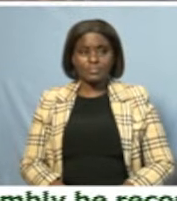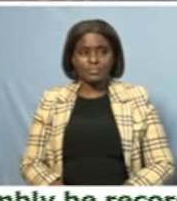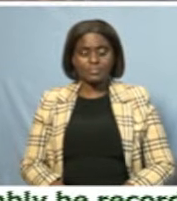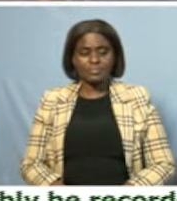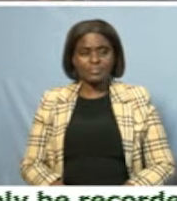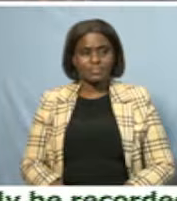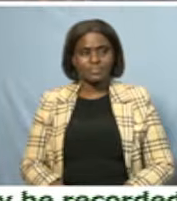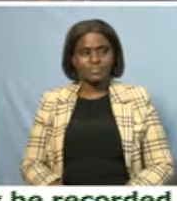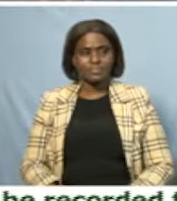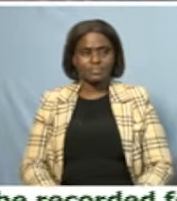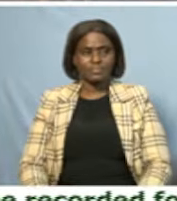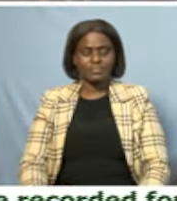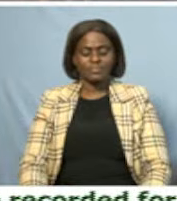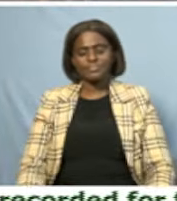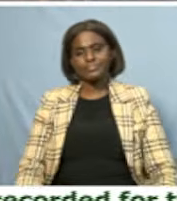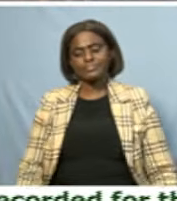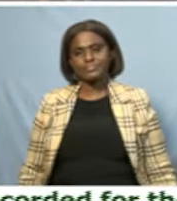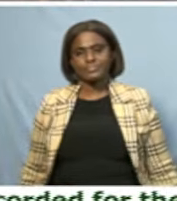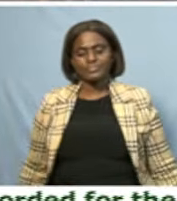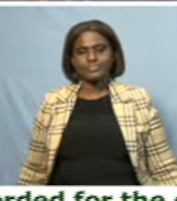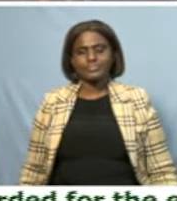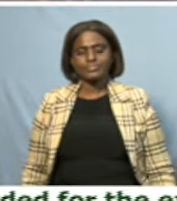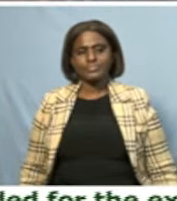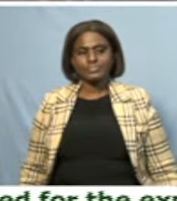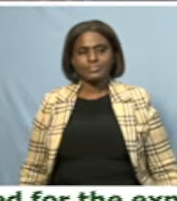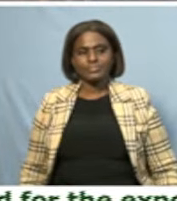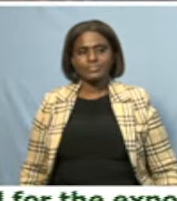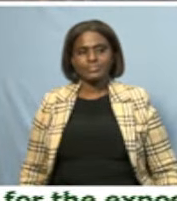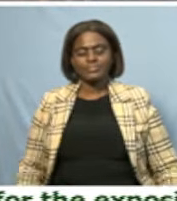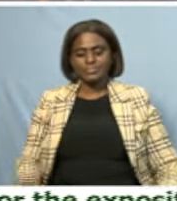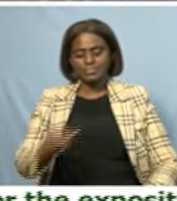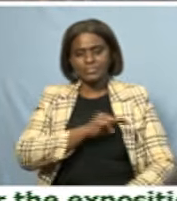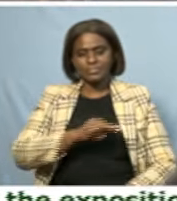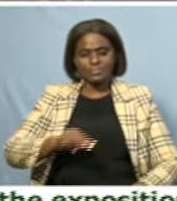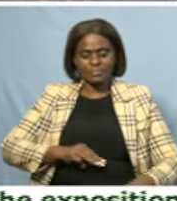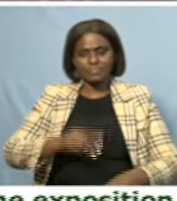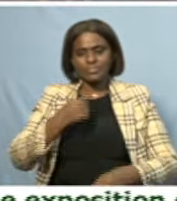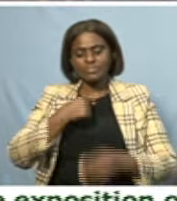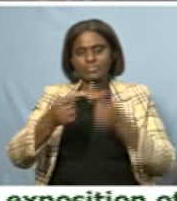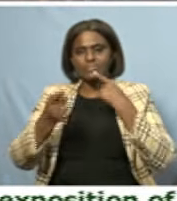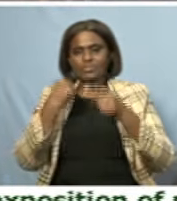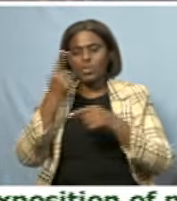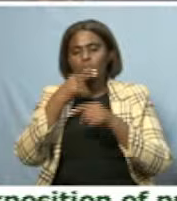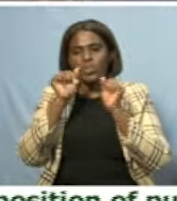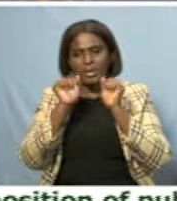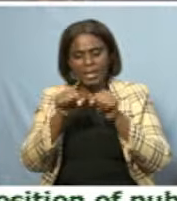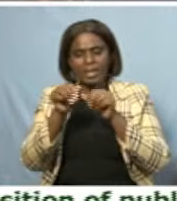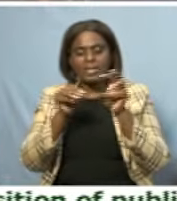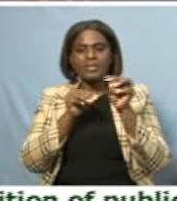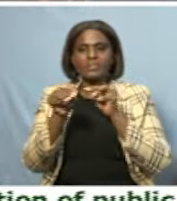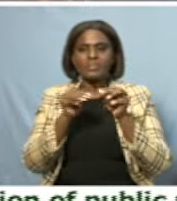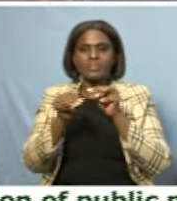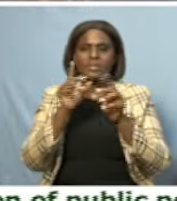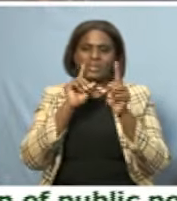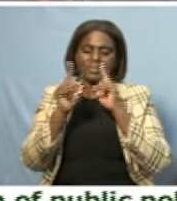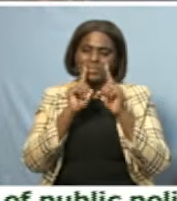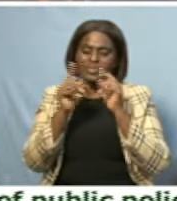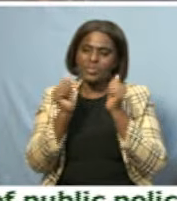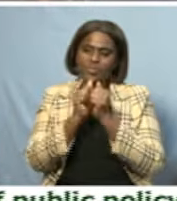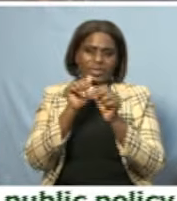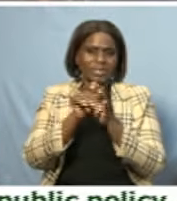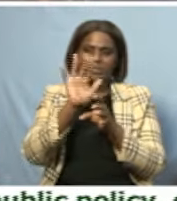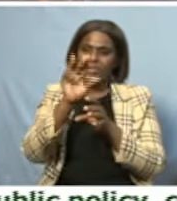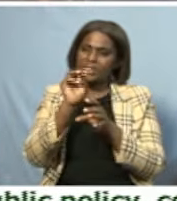Thank you. So, honorable members had said those that can manage to debate within